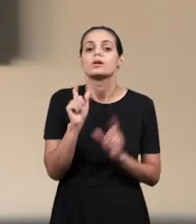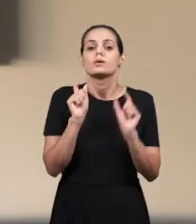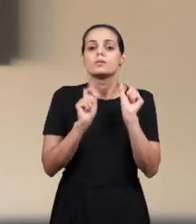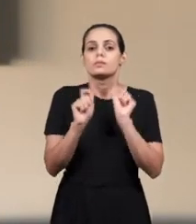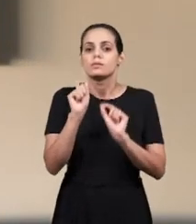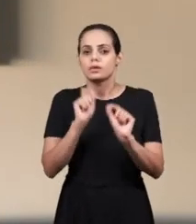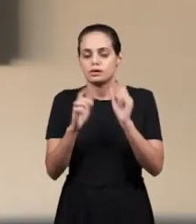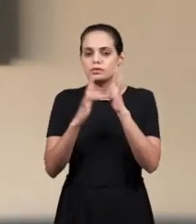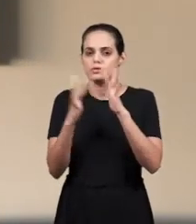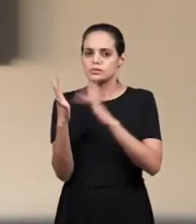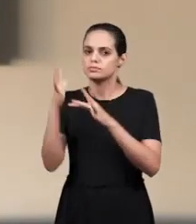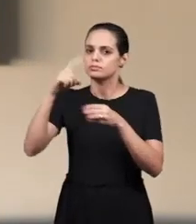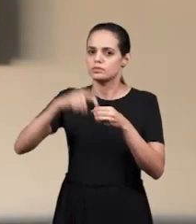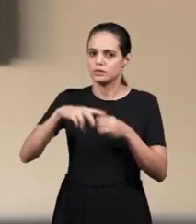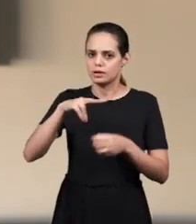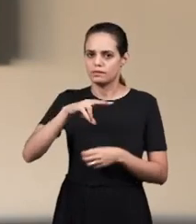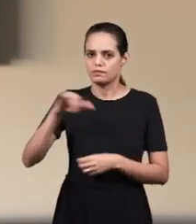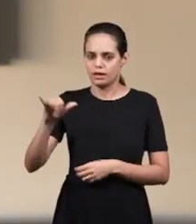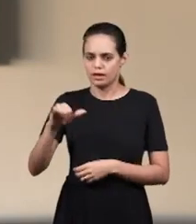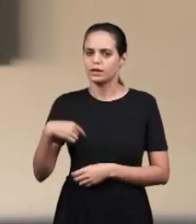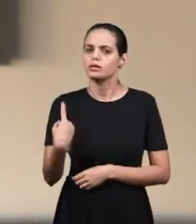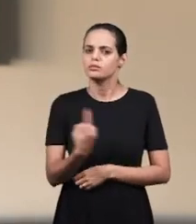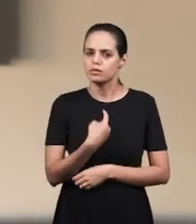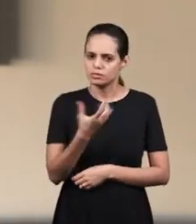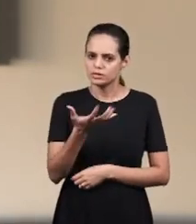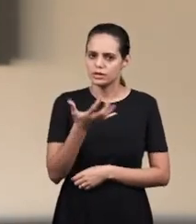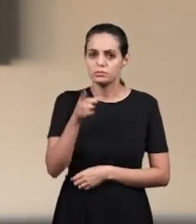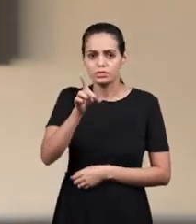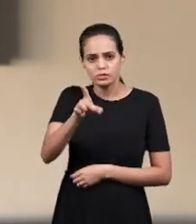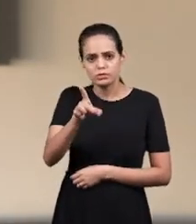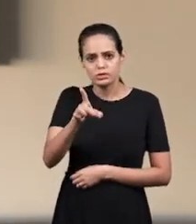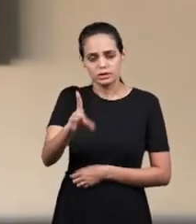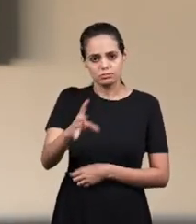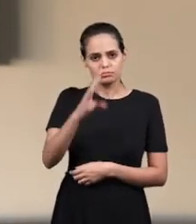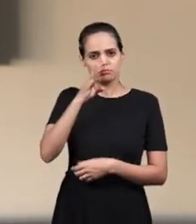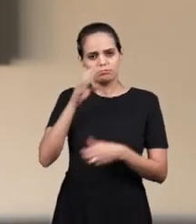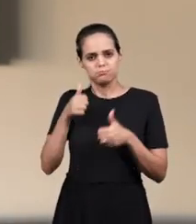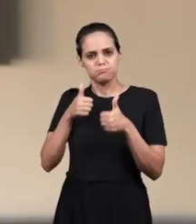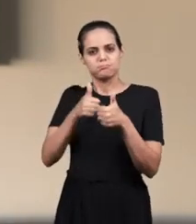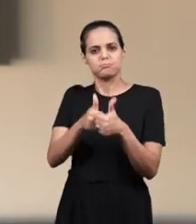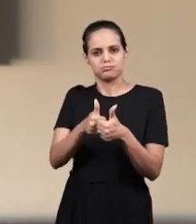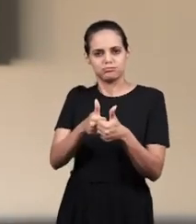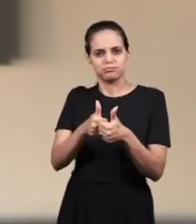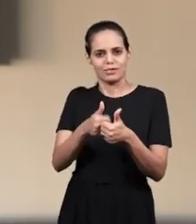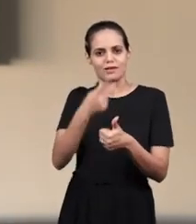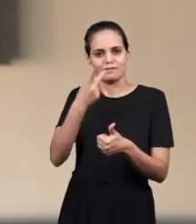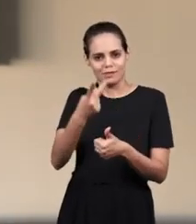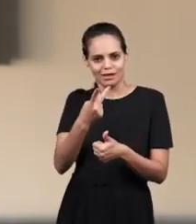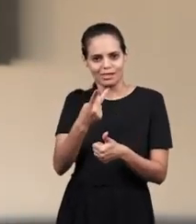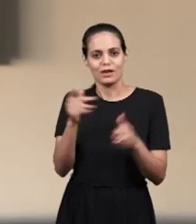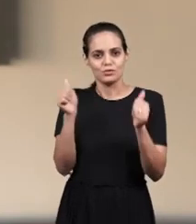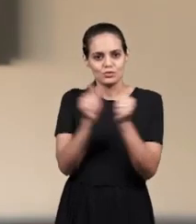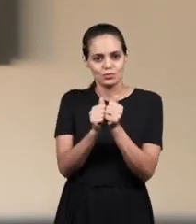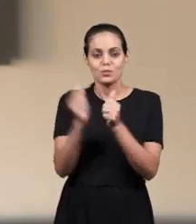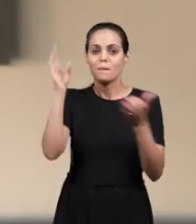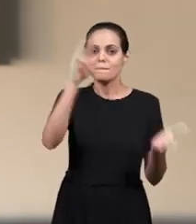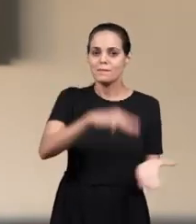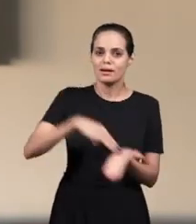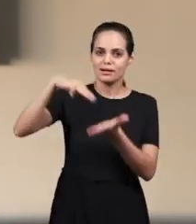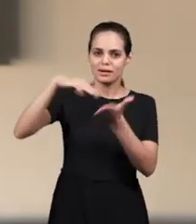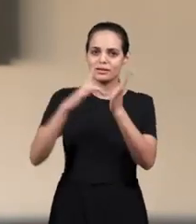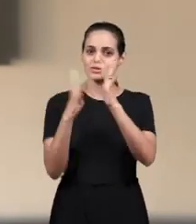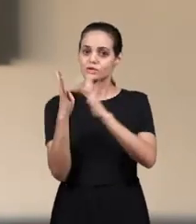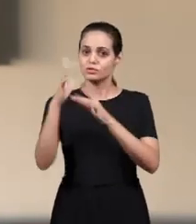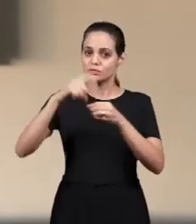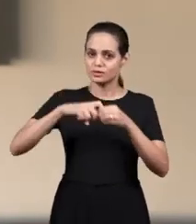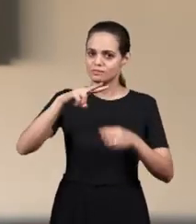event, that's very important, so that all can be aware that the Lord Jesus will return. And we'd like for